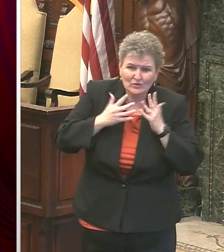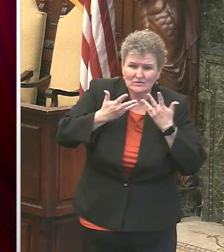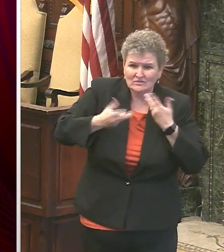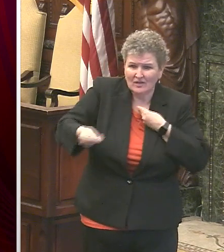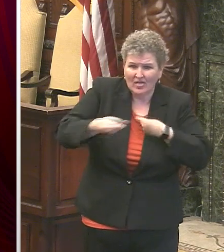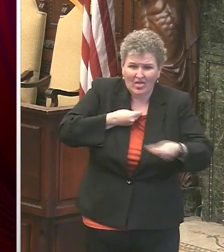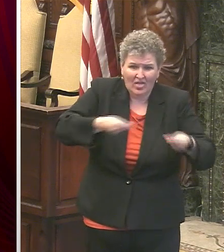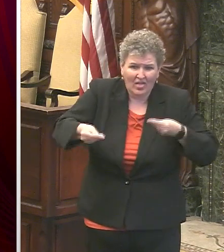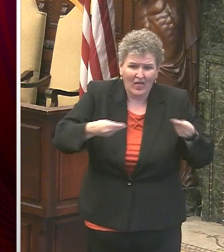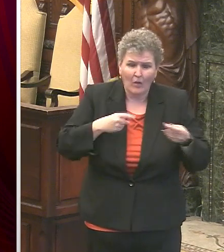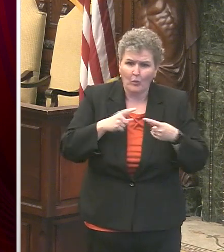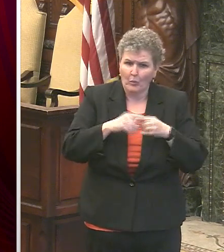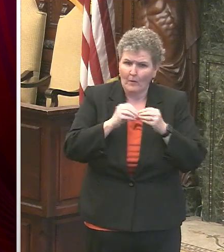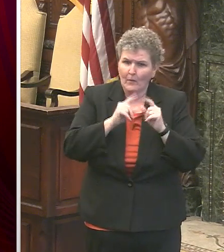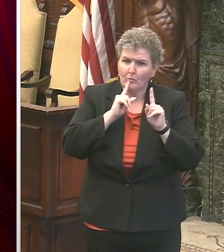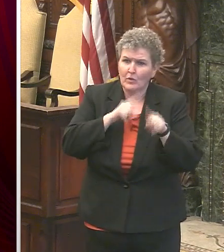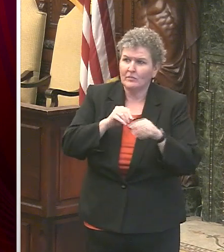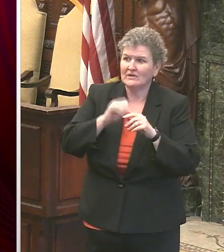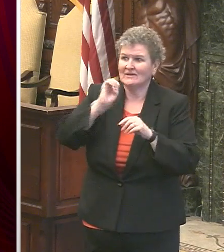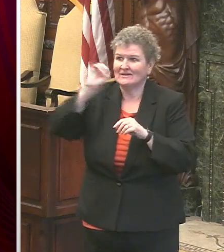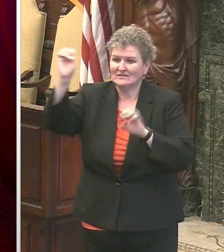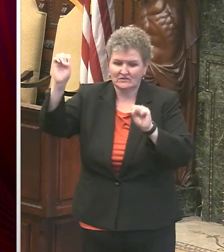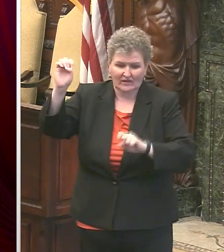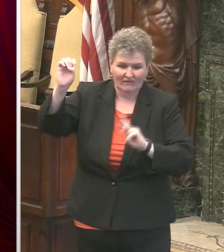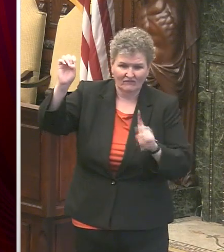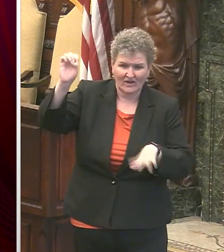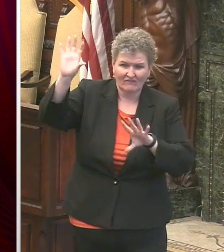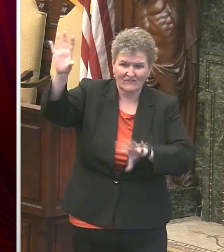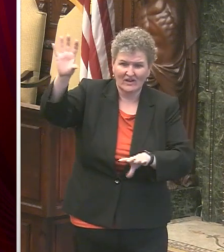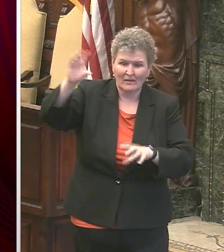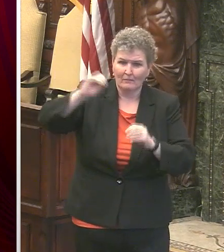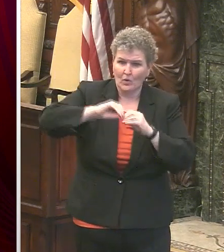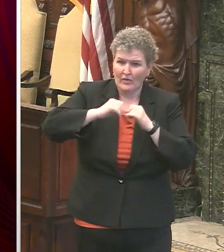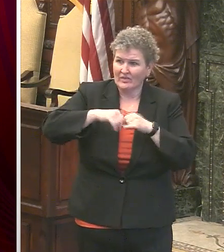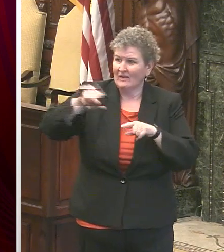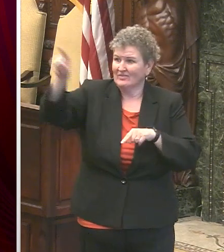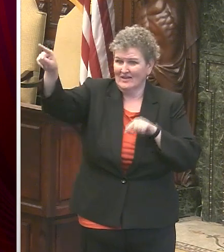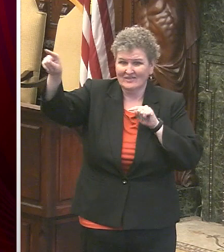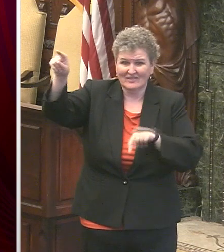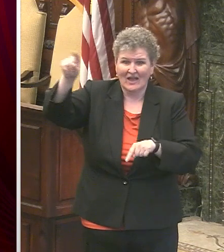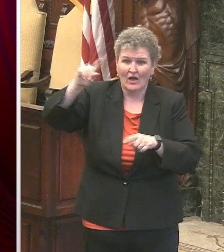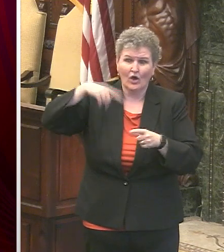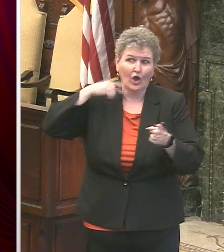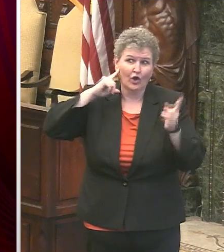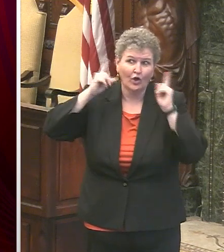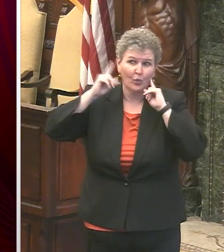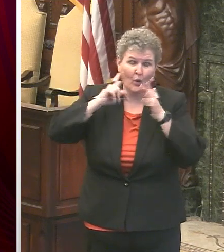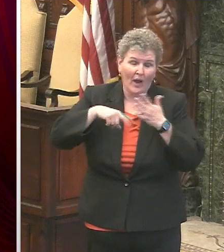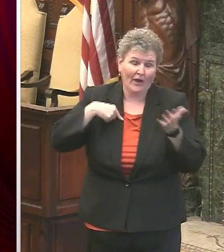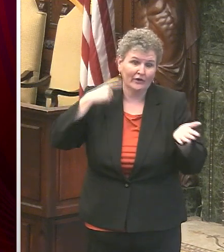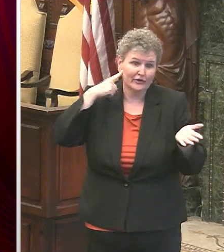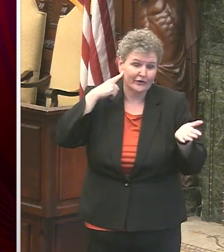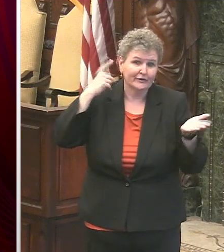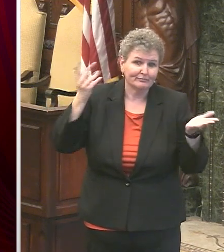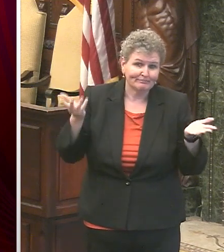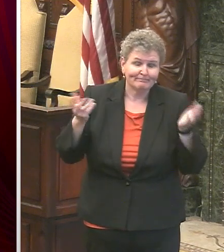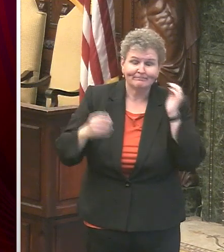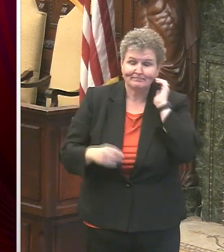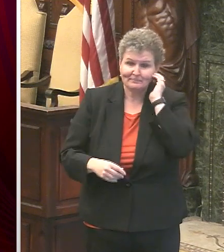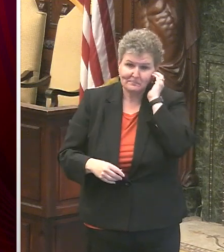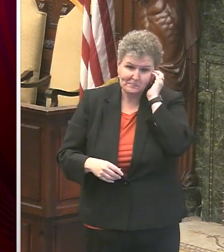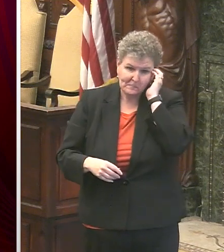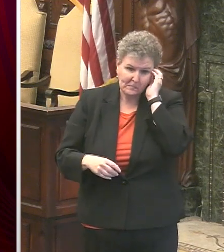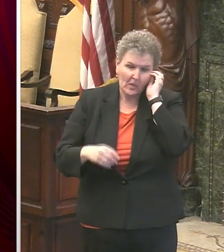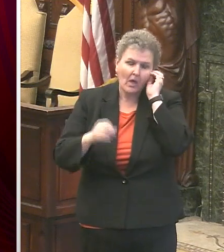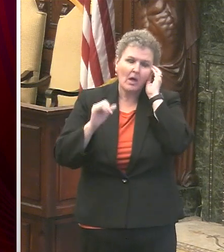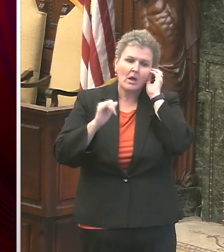reported in far Northeast or in South Philly than in other neighborhoods, but that's what we're hearing. Okay, thanks.